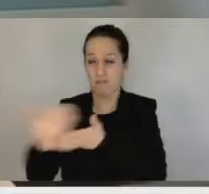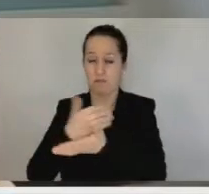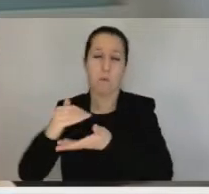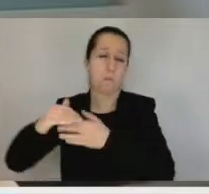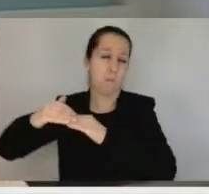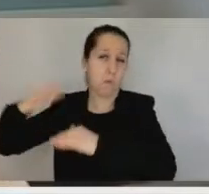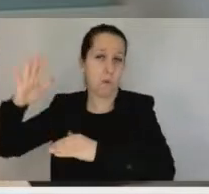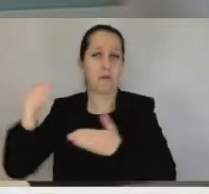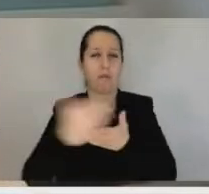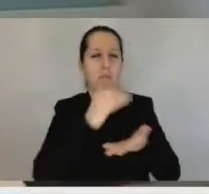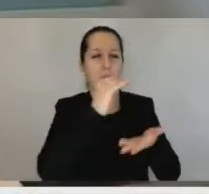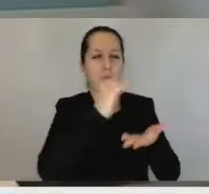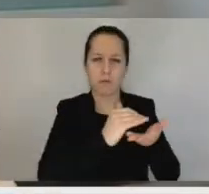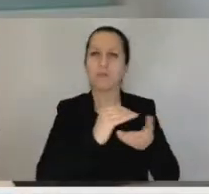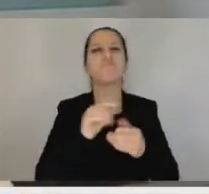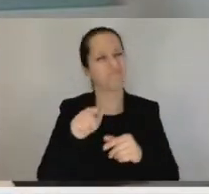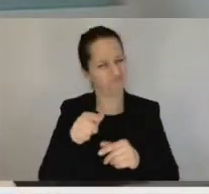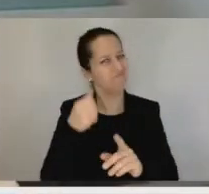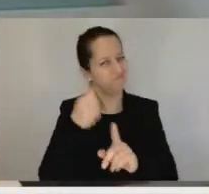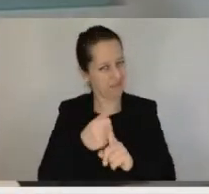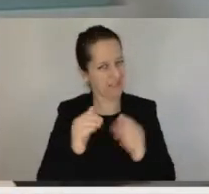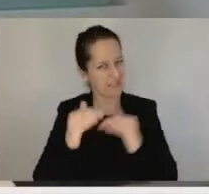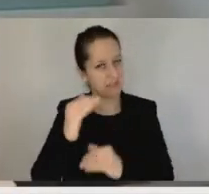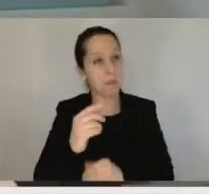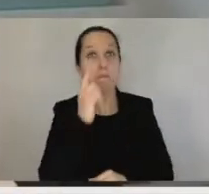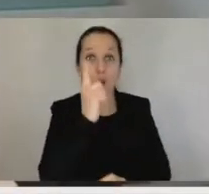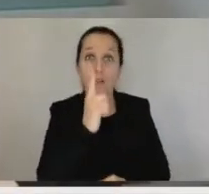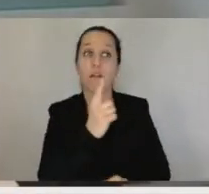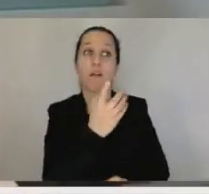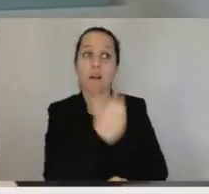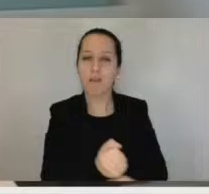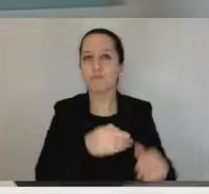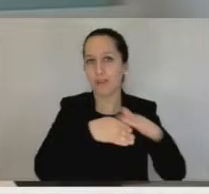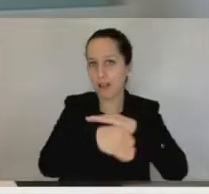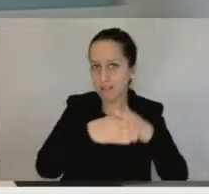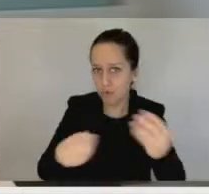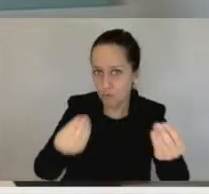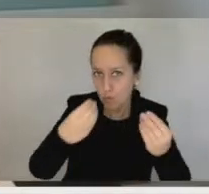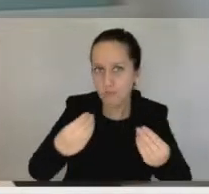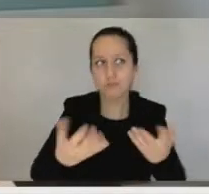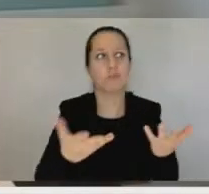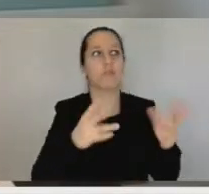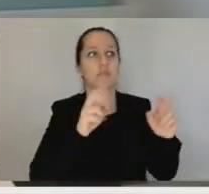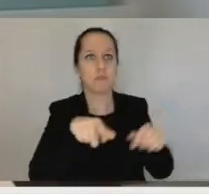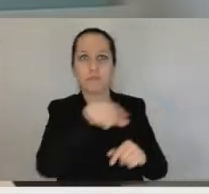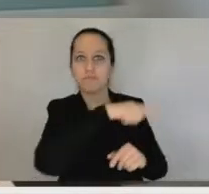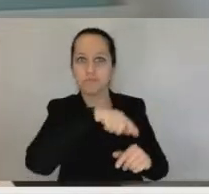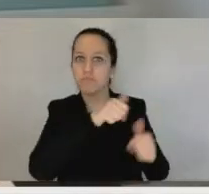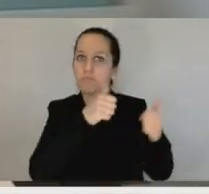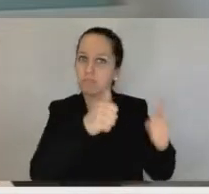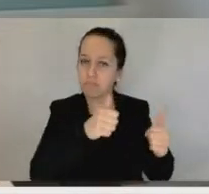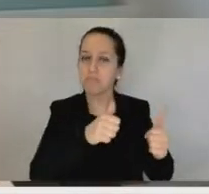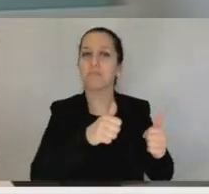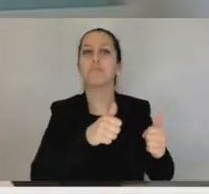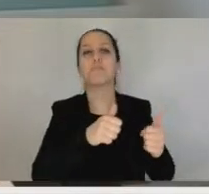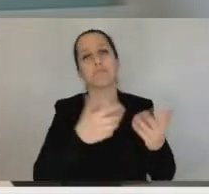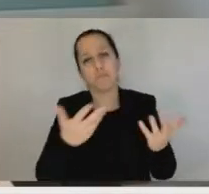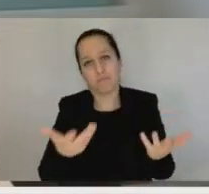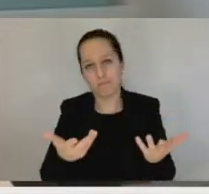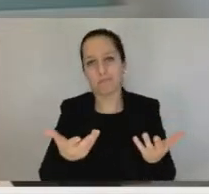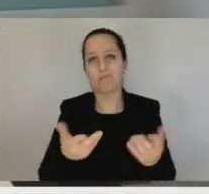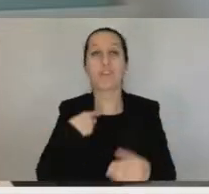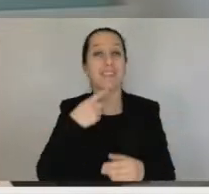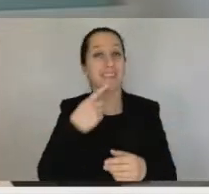protective mechanisms. For example, I showed you that slide, the coverage of social protection for people in the